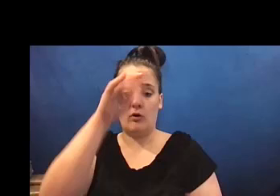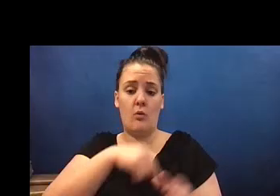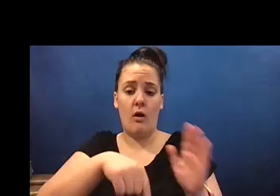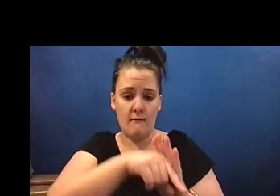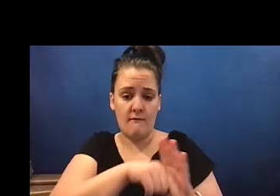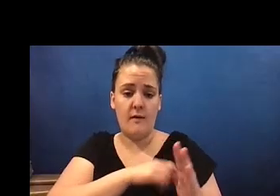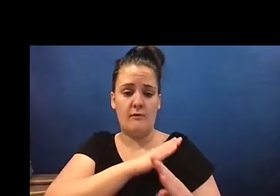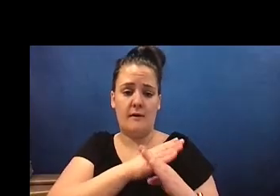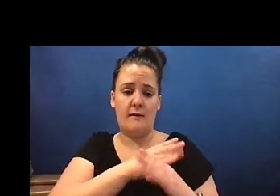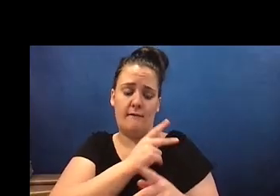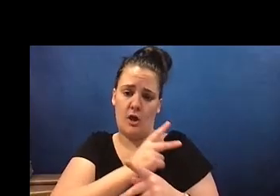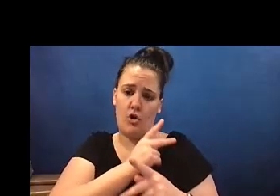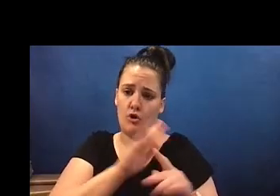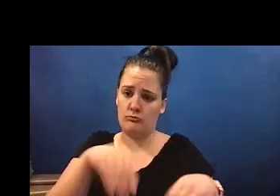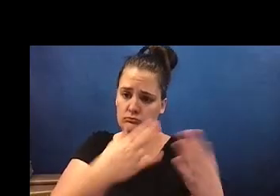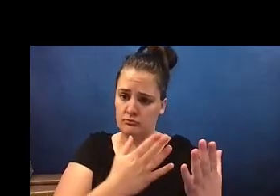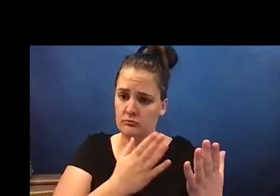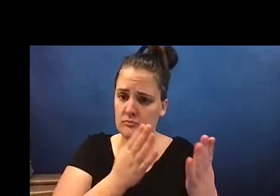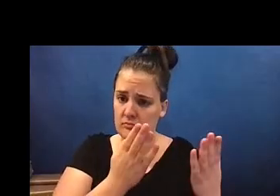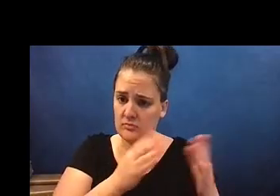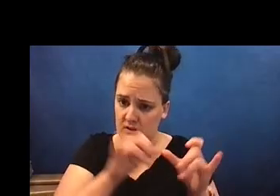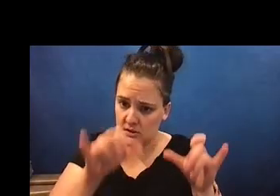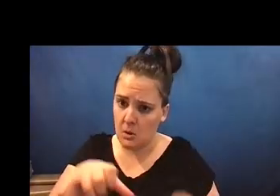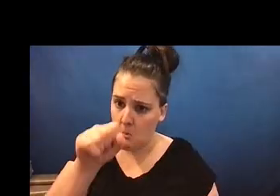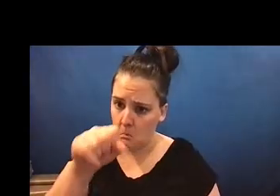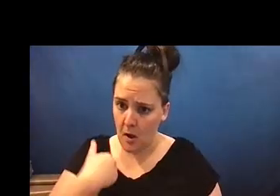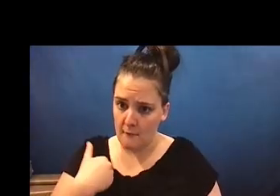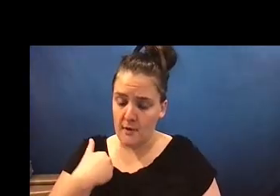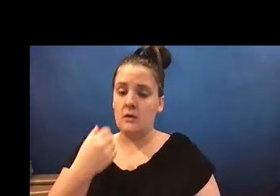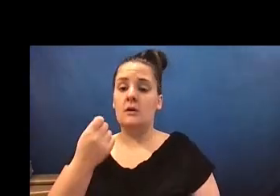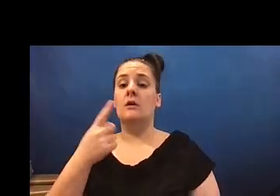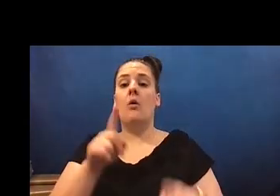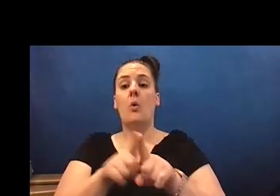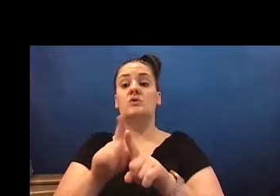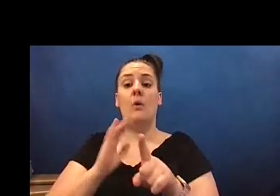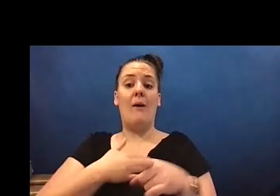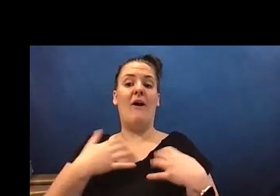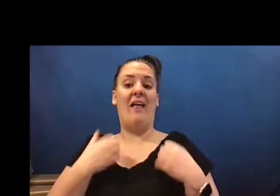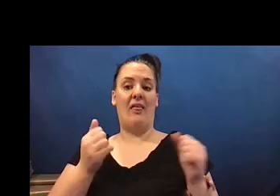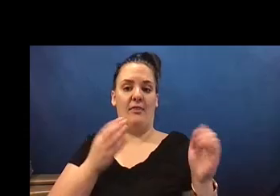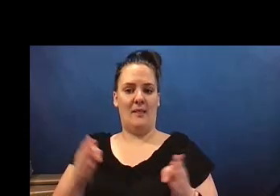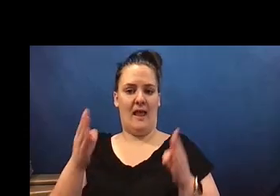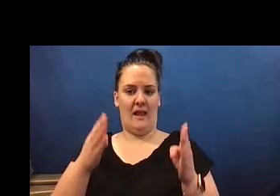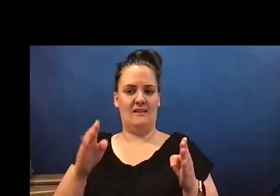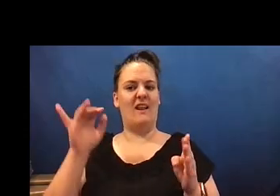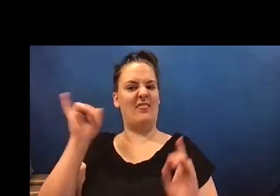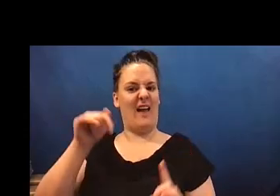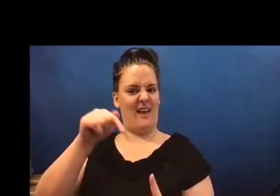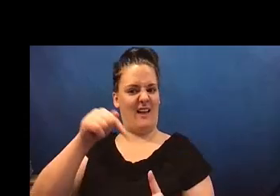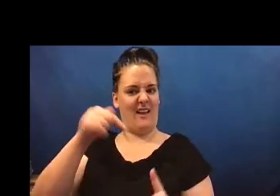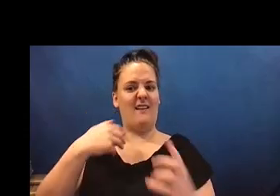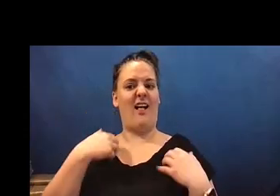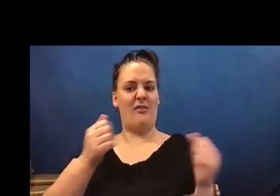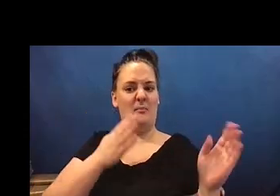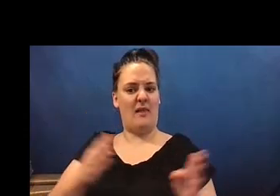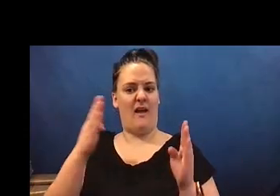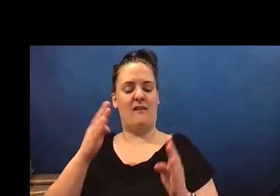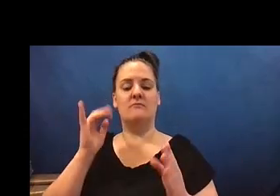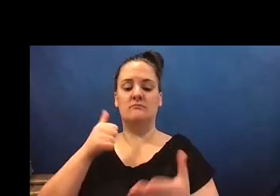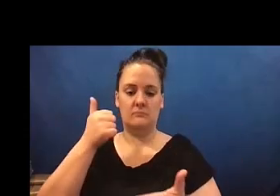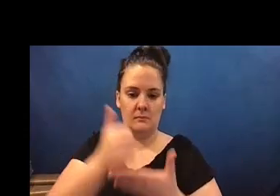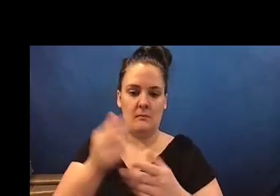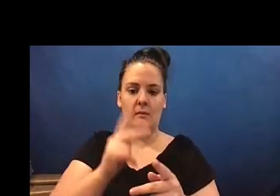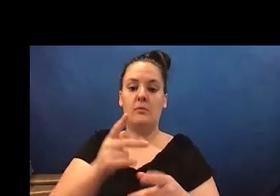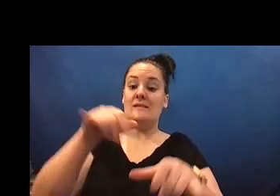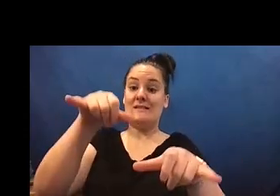health plan. And the health plan really works to also keep people in Denver Health as much as they can, although